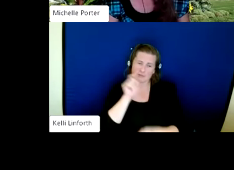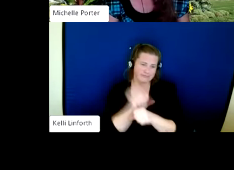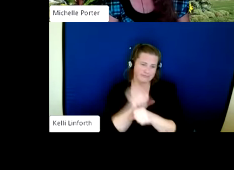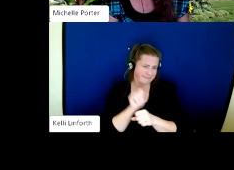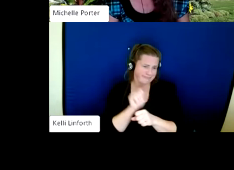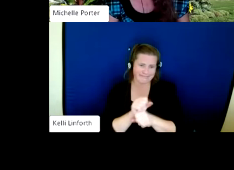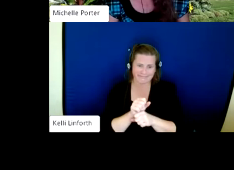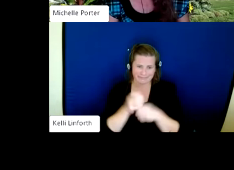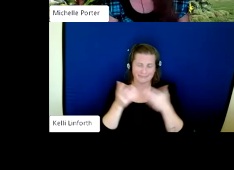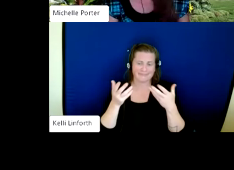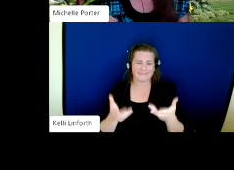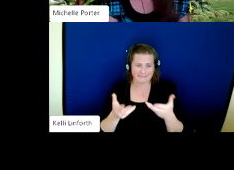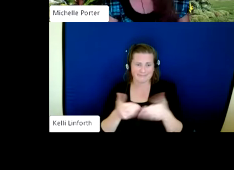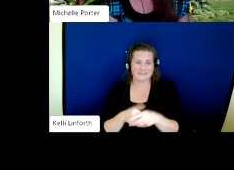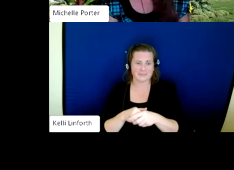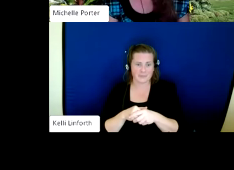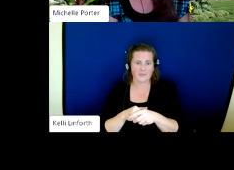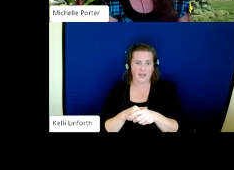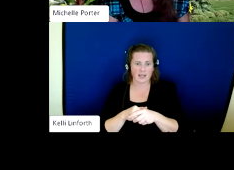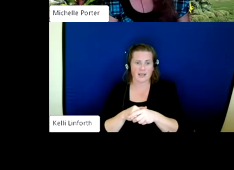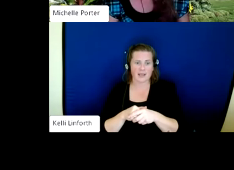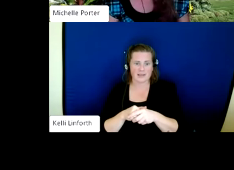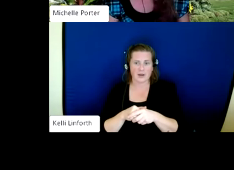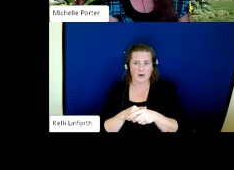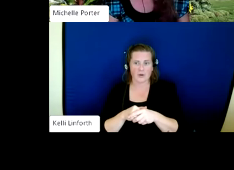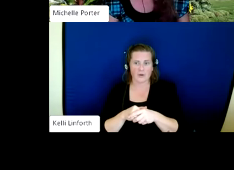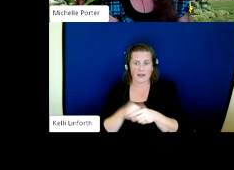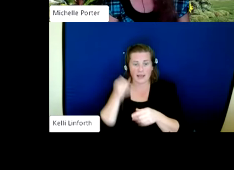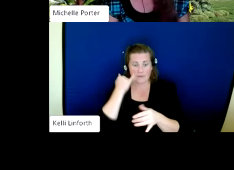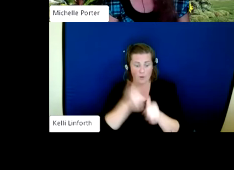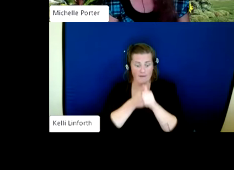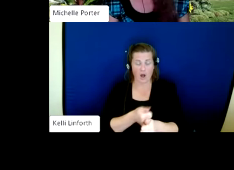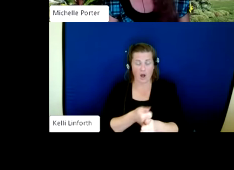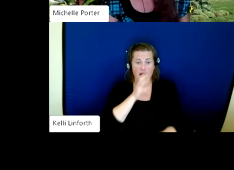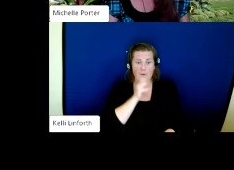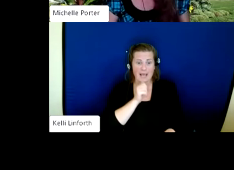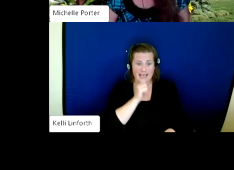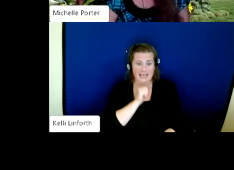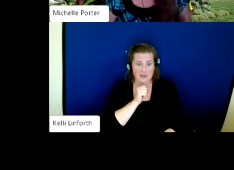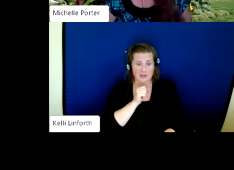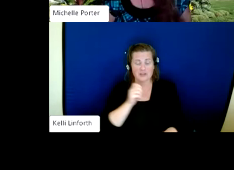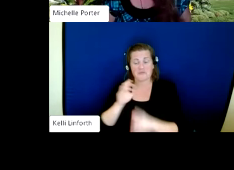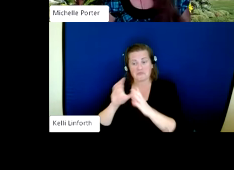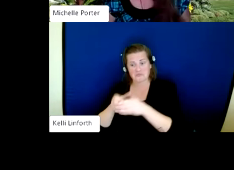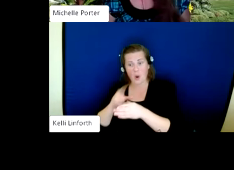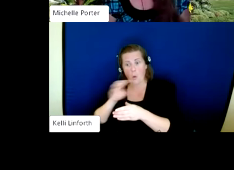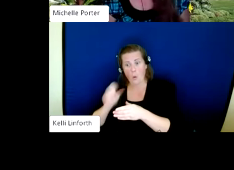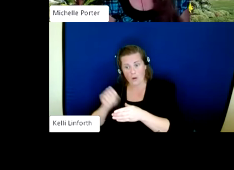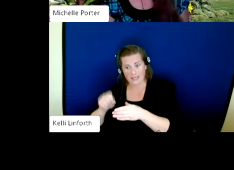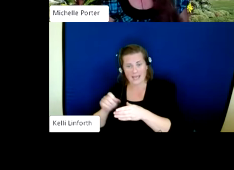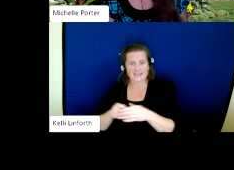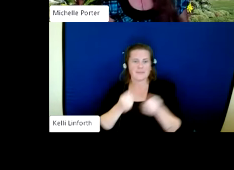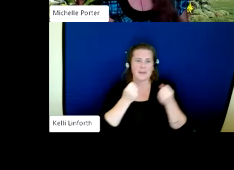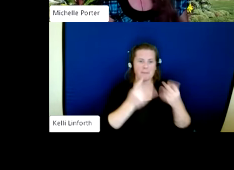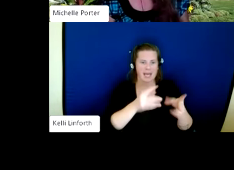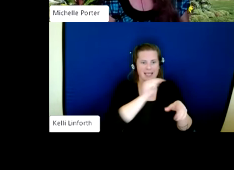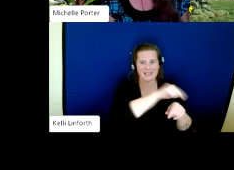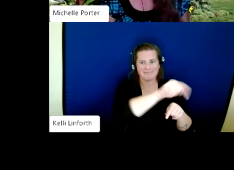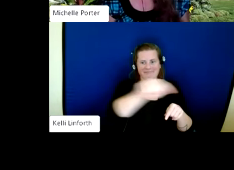happening exclusively based on age according to their definition. But for the rest of the talk, I'm going